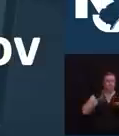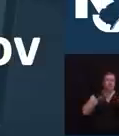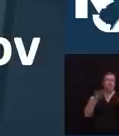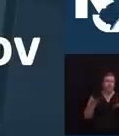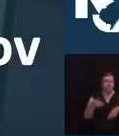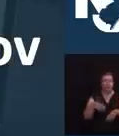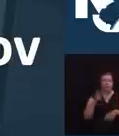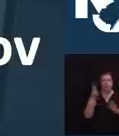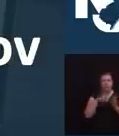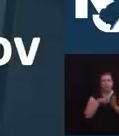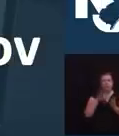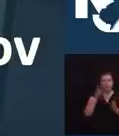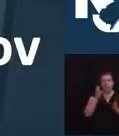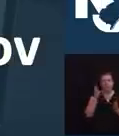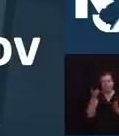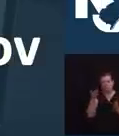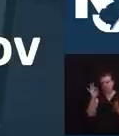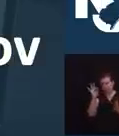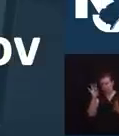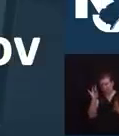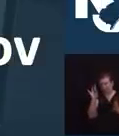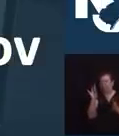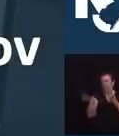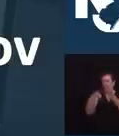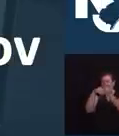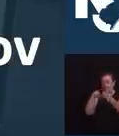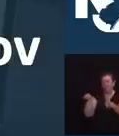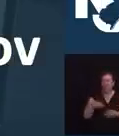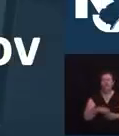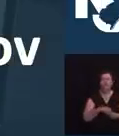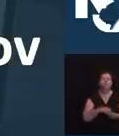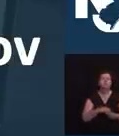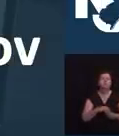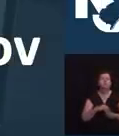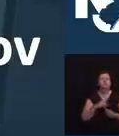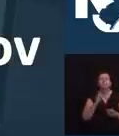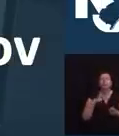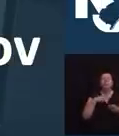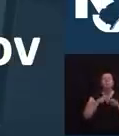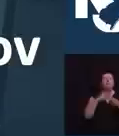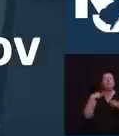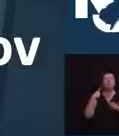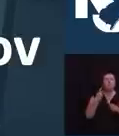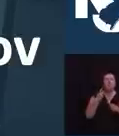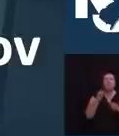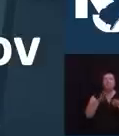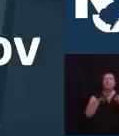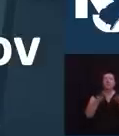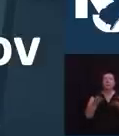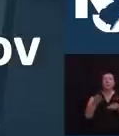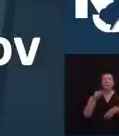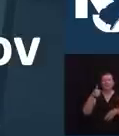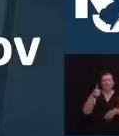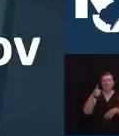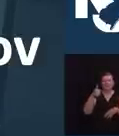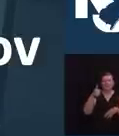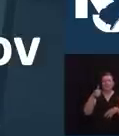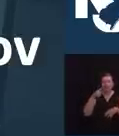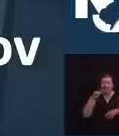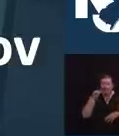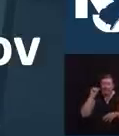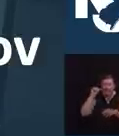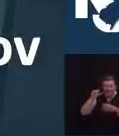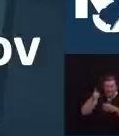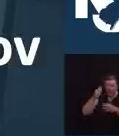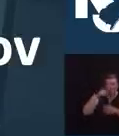2,698. And for the newly reported deaths, we haven't mentioned this caveat in a while, but it is worth putting out the reminder that these are not